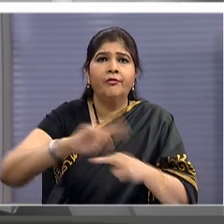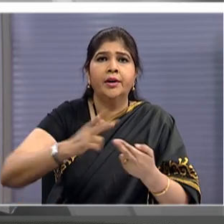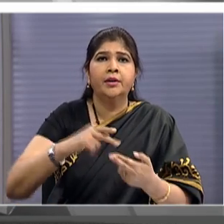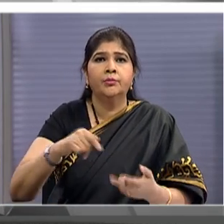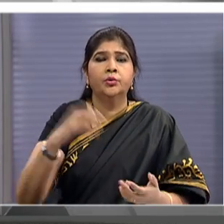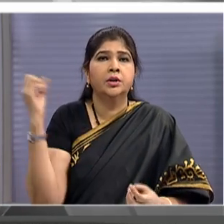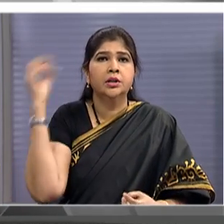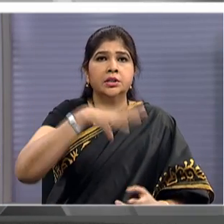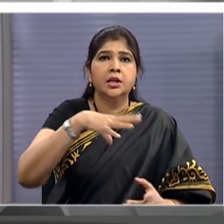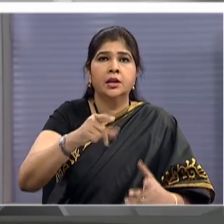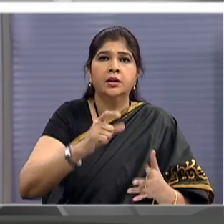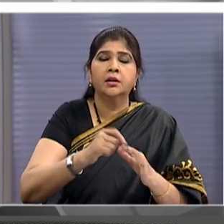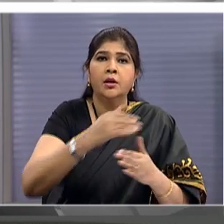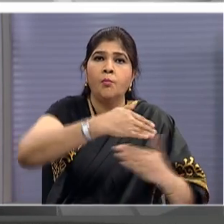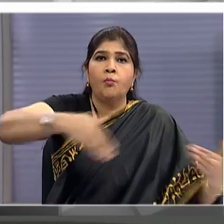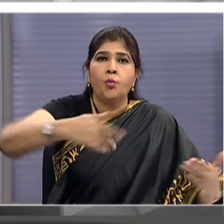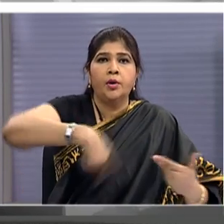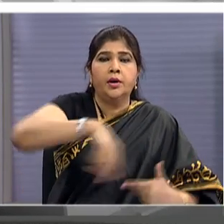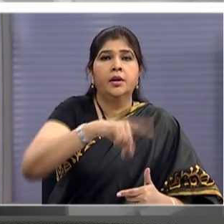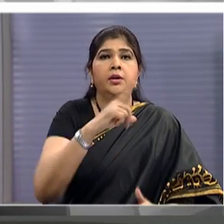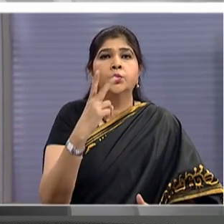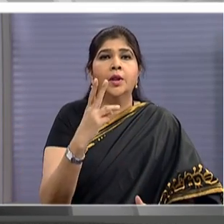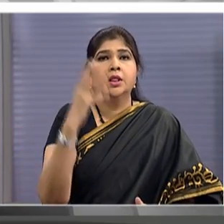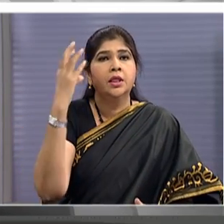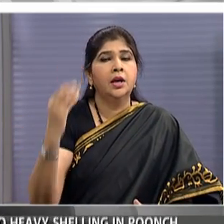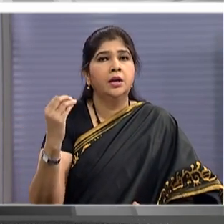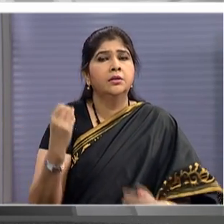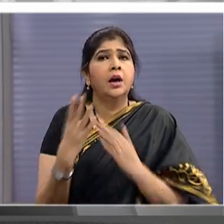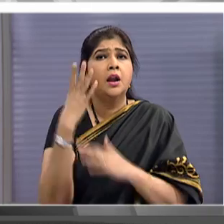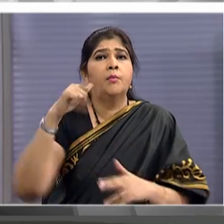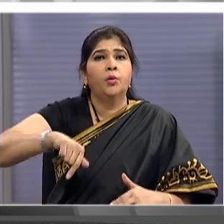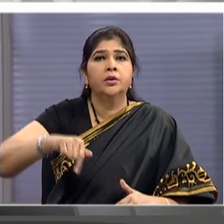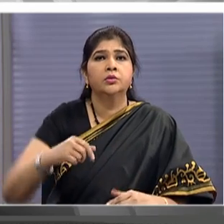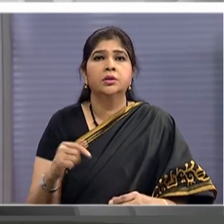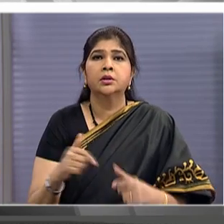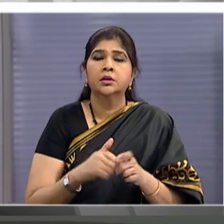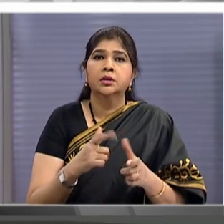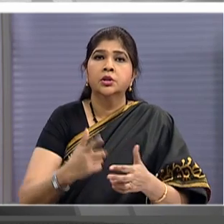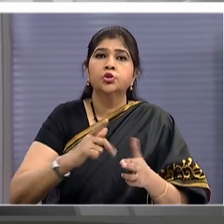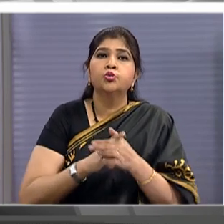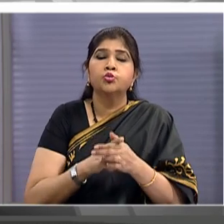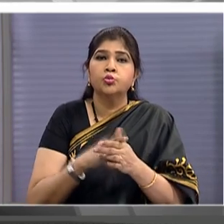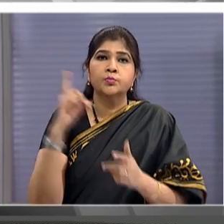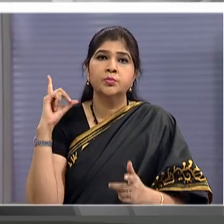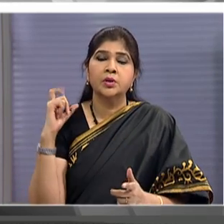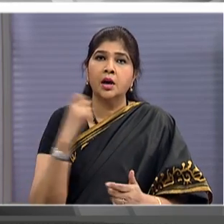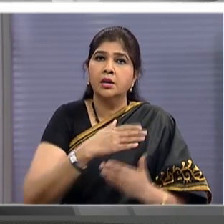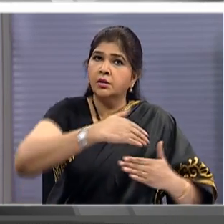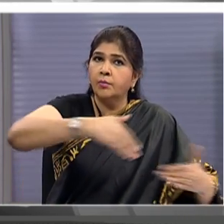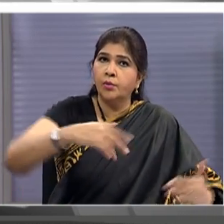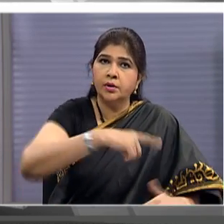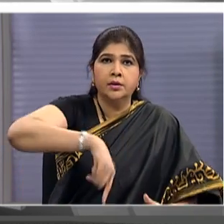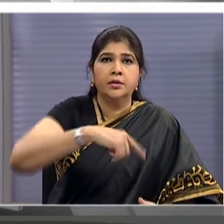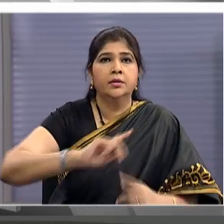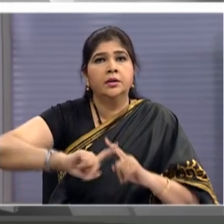of this border district around 12:30 a.m. The army troops guarding the borderline retaliated to the firing and the